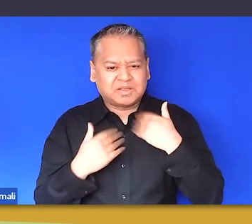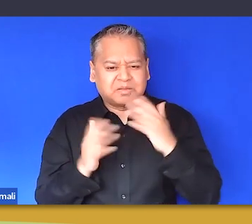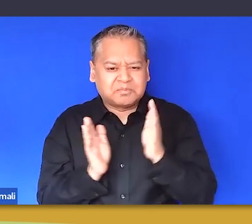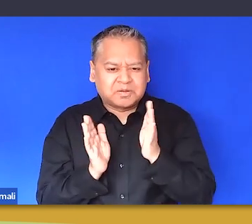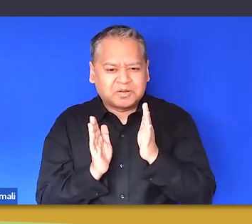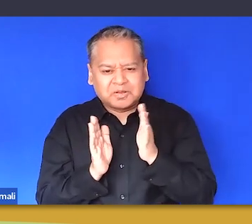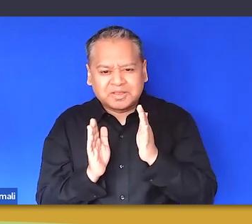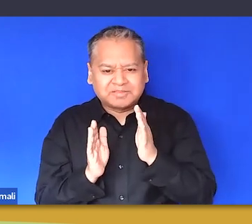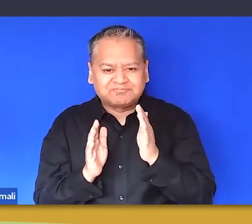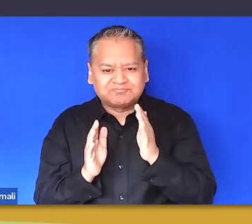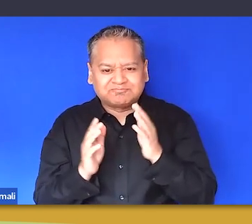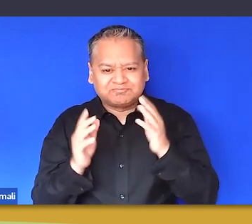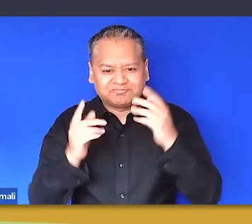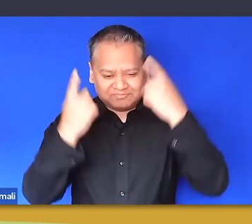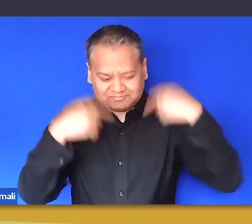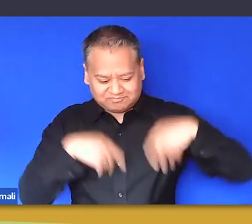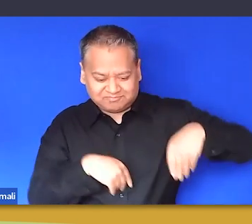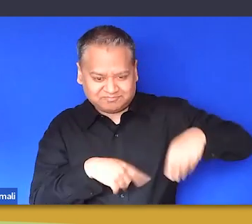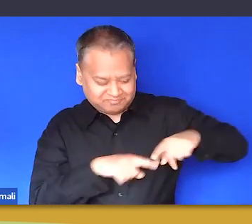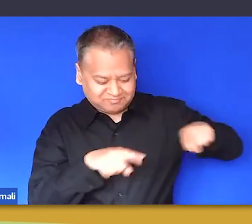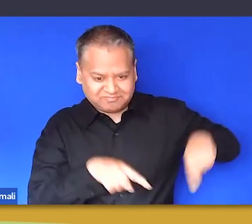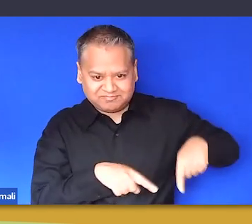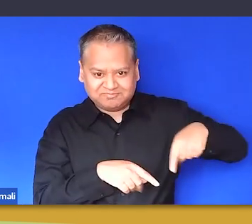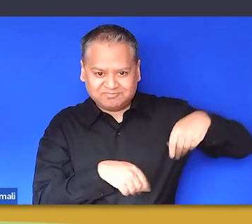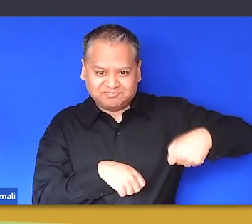have in this